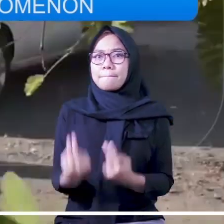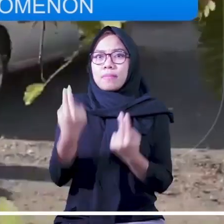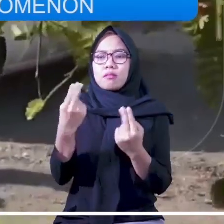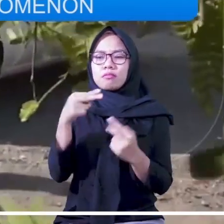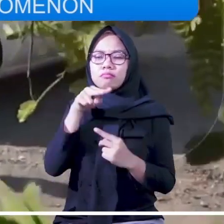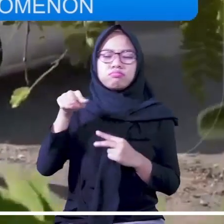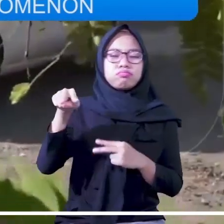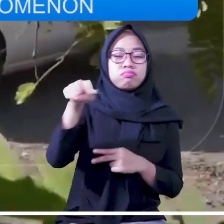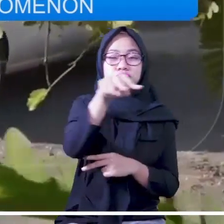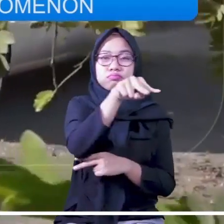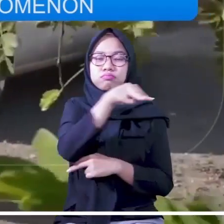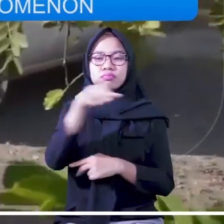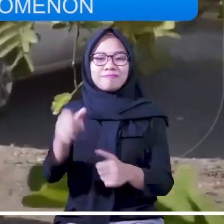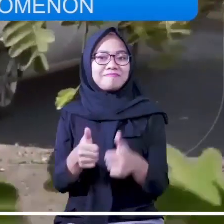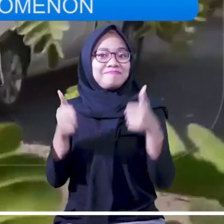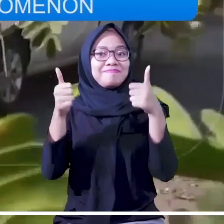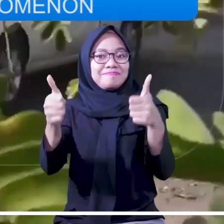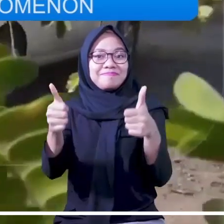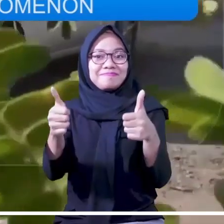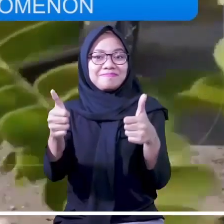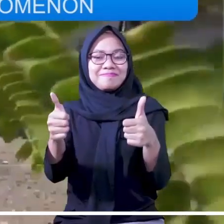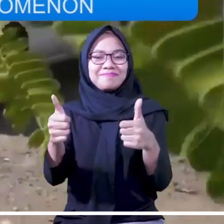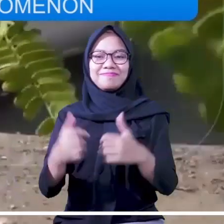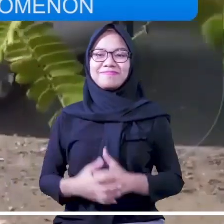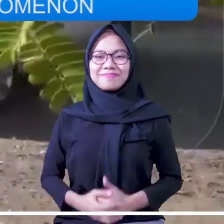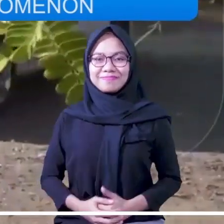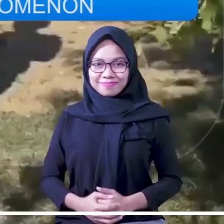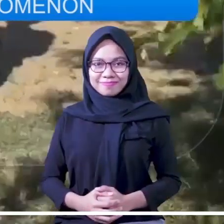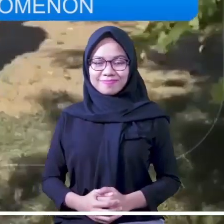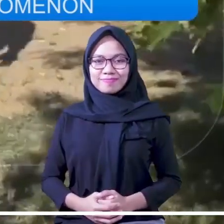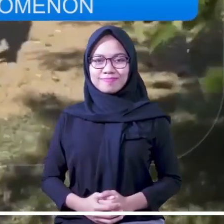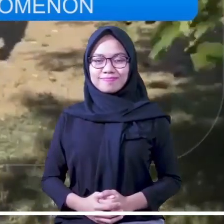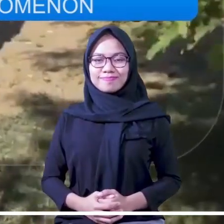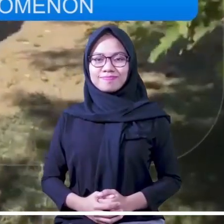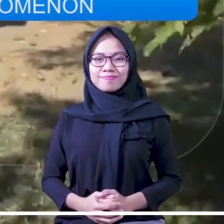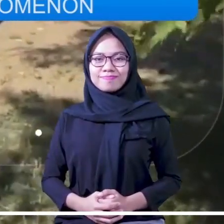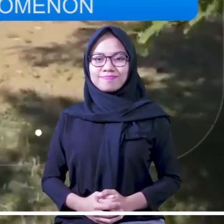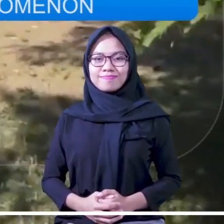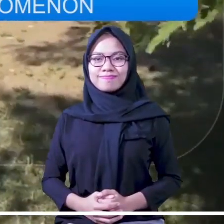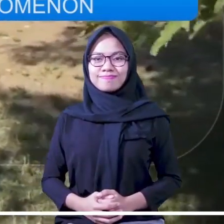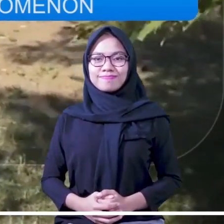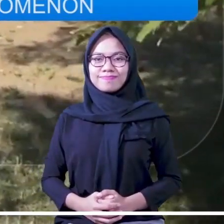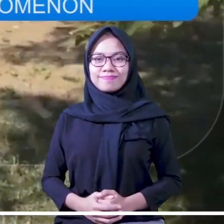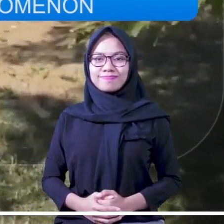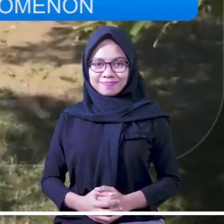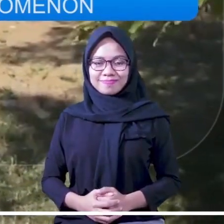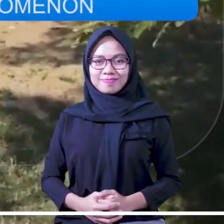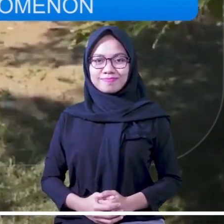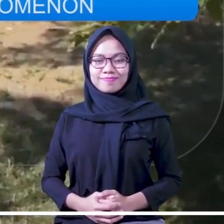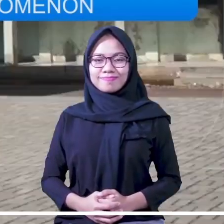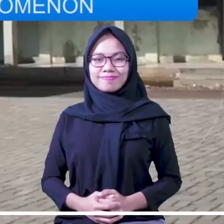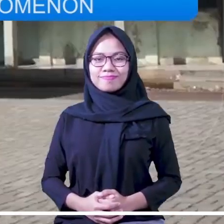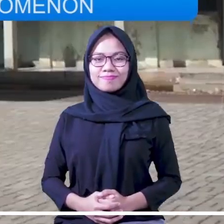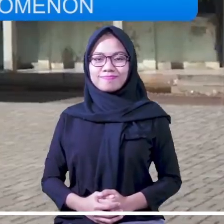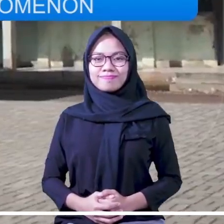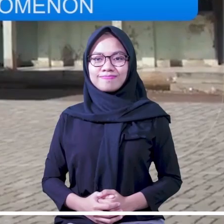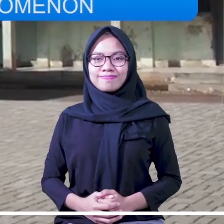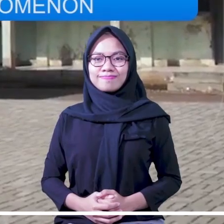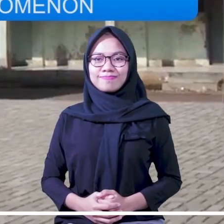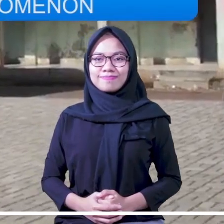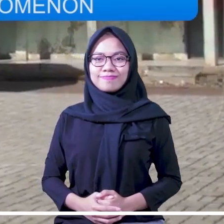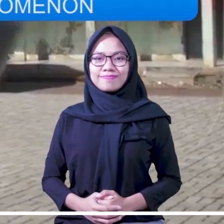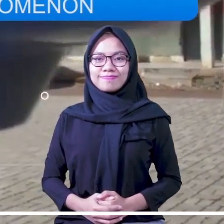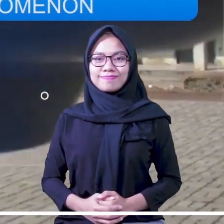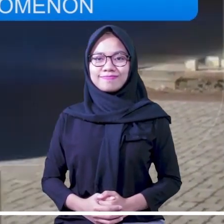some JKHN pillars receive annual coordinate updates to gain understanding of geodynamic phenomena happening in that